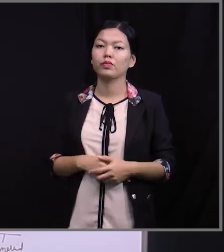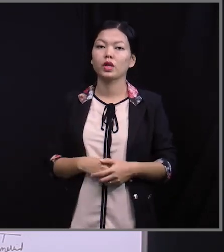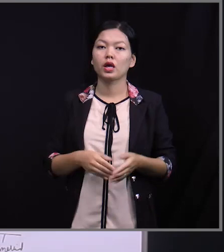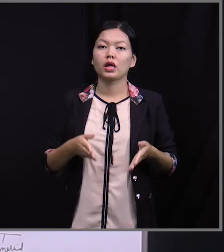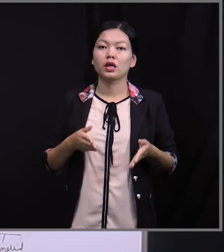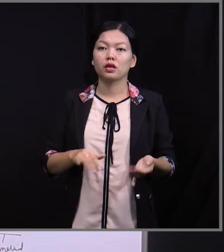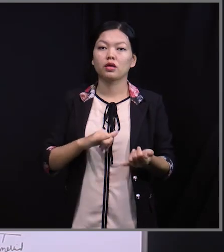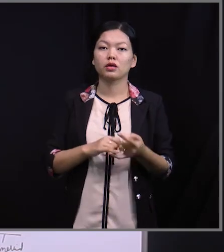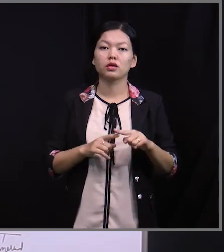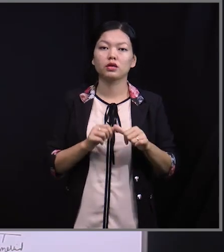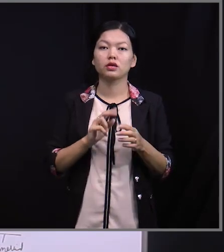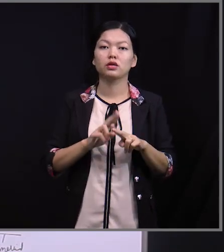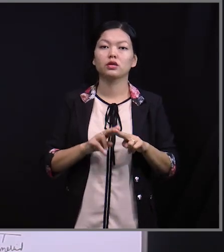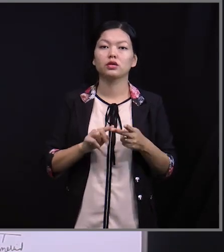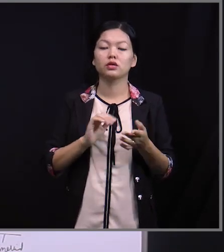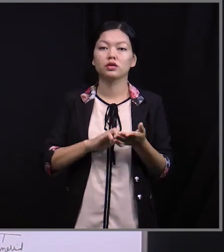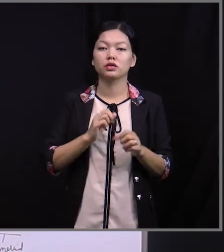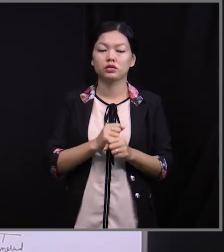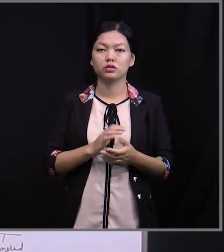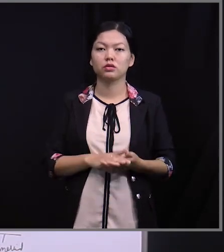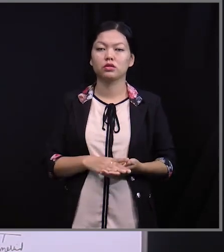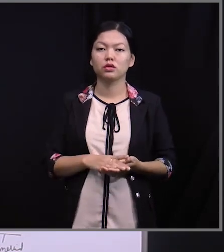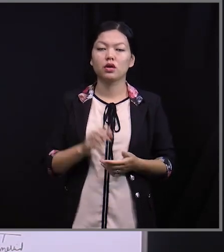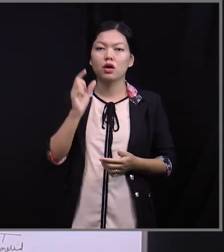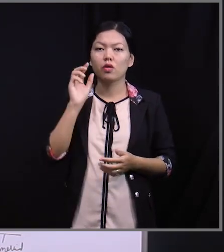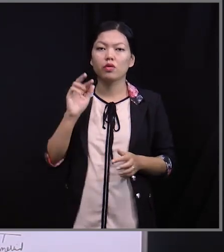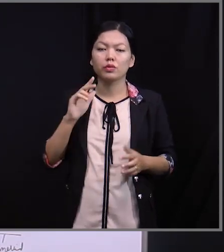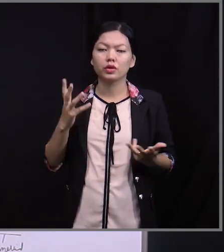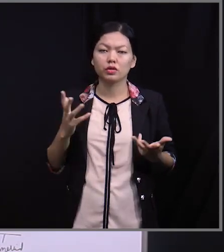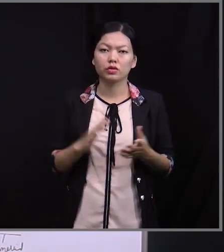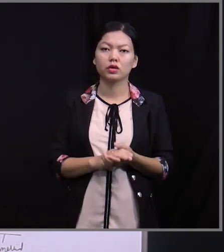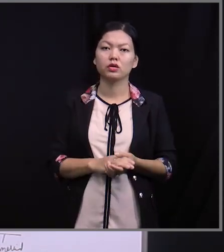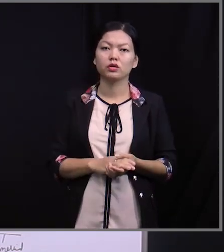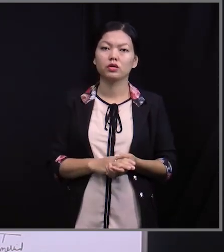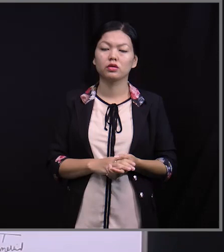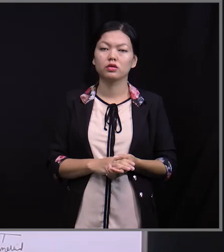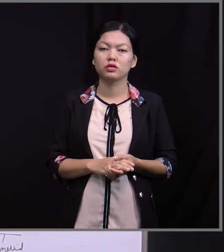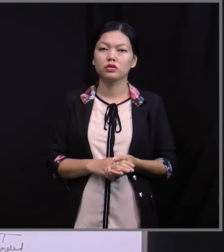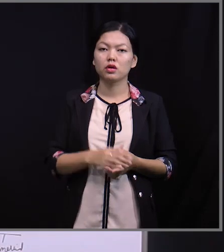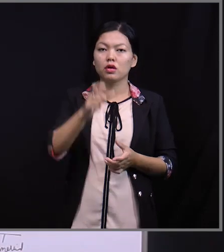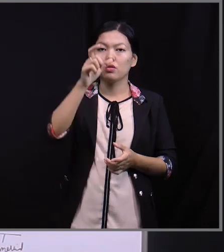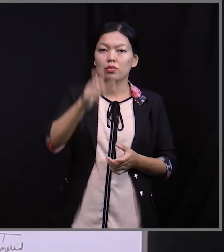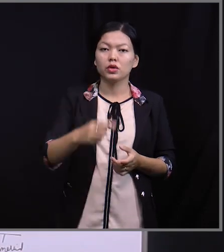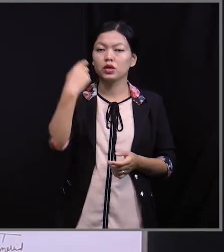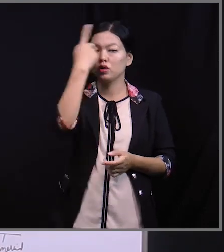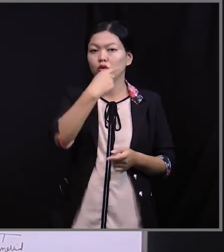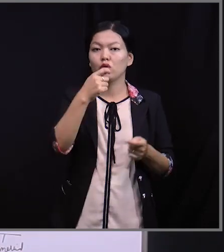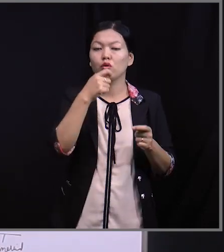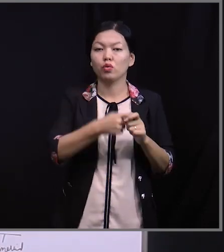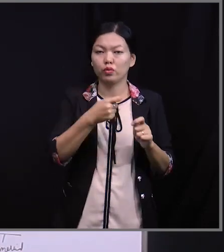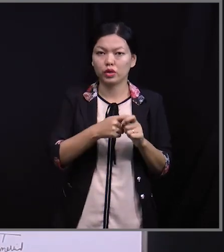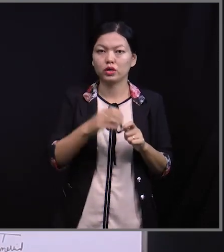Staffing. The word staff means employees of certain or people working for a group